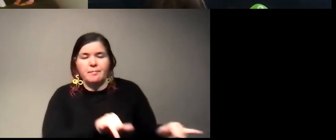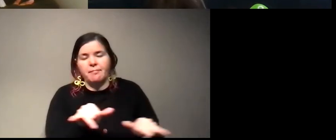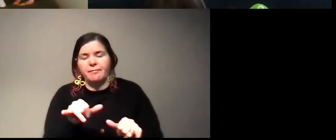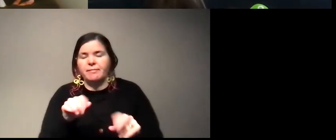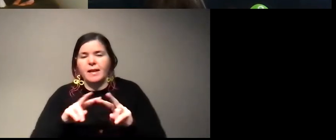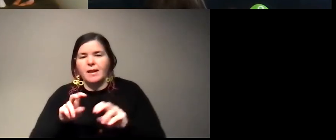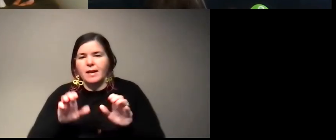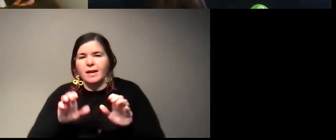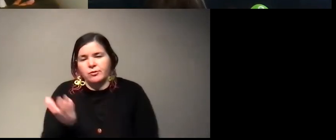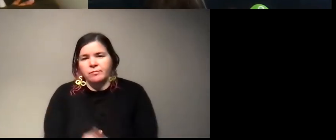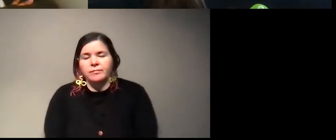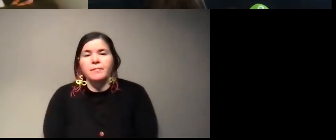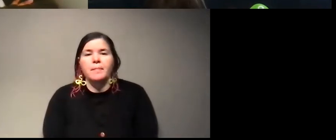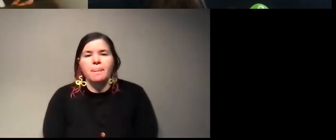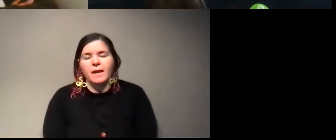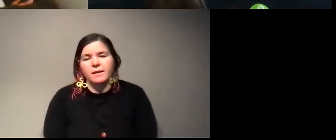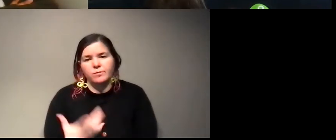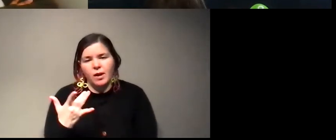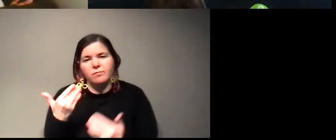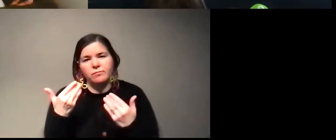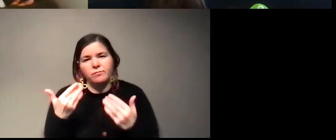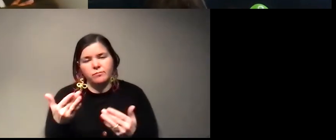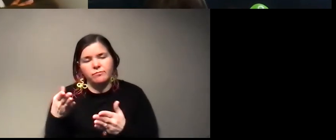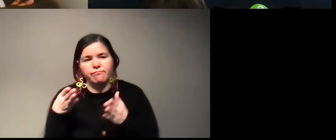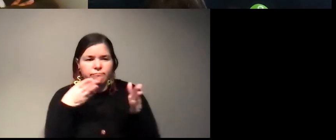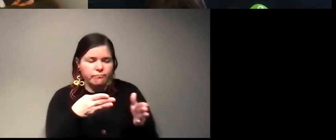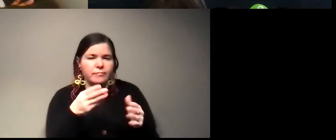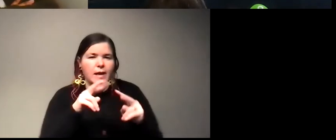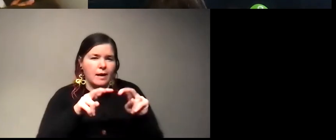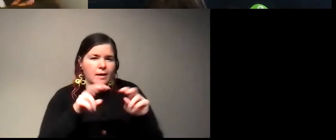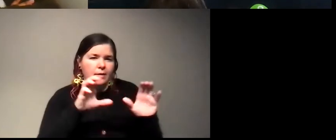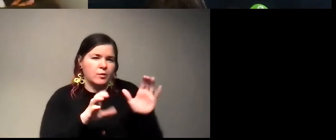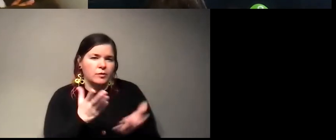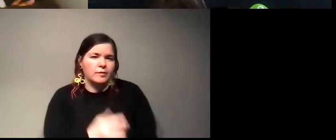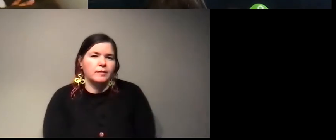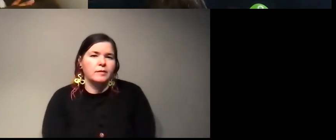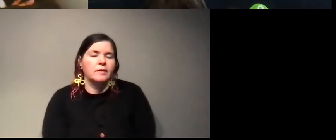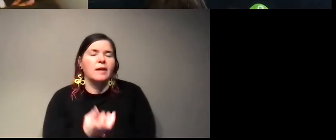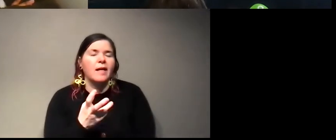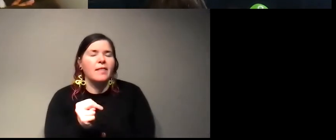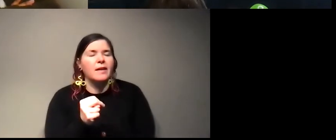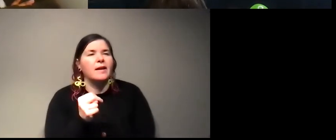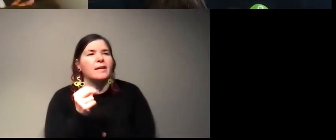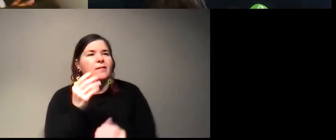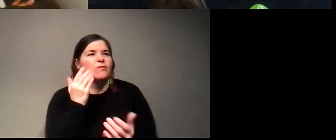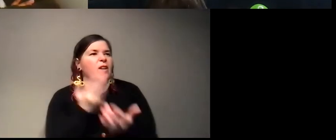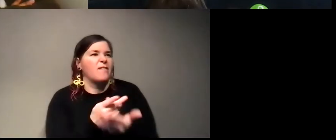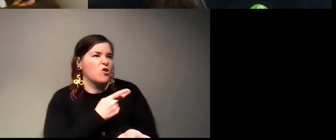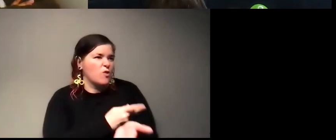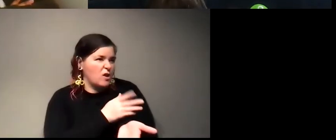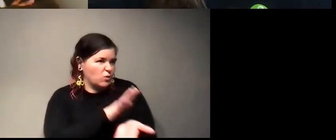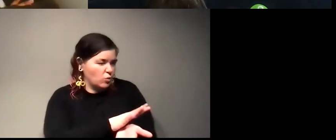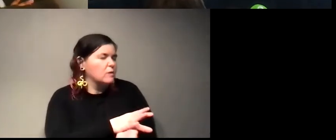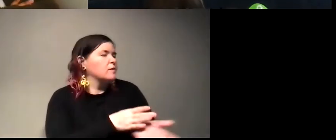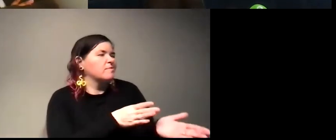So that's really why I decided to go that route for analytical chemistry. That quickly changed when I got to grad school. I realized that I didn't want